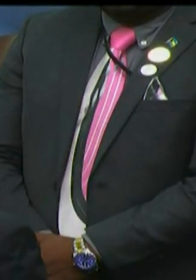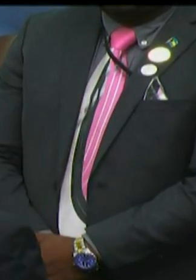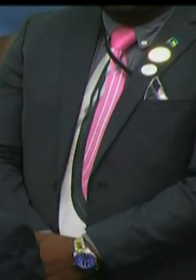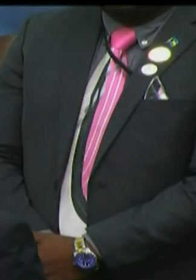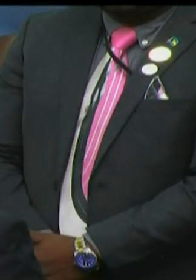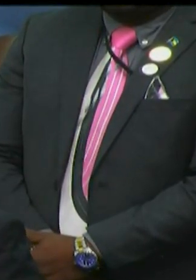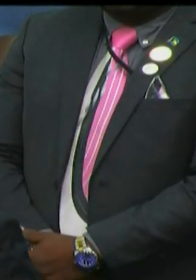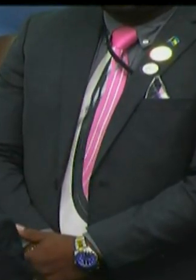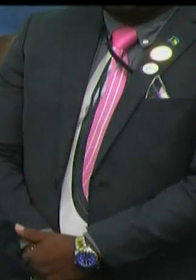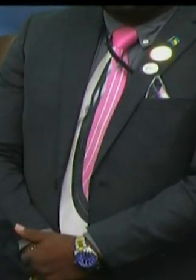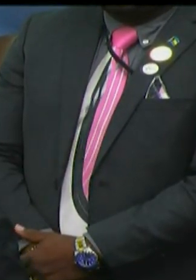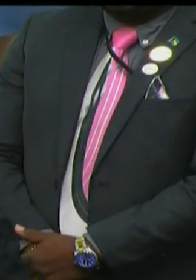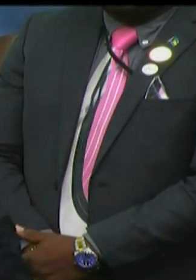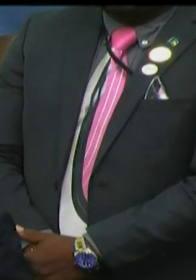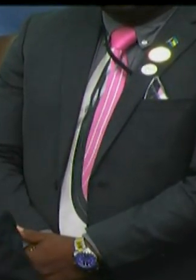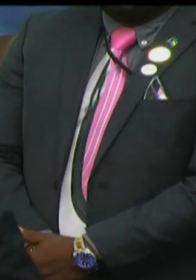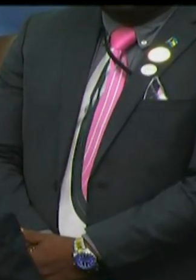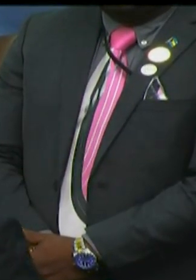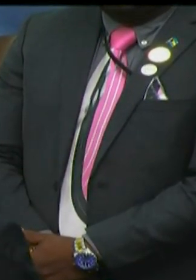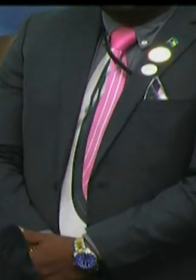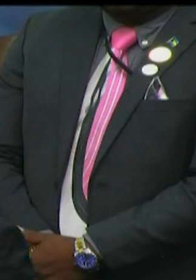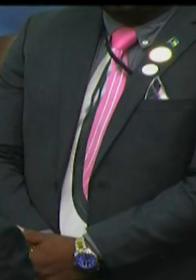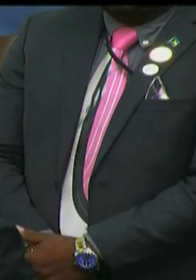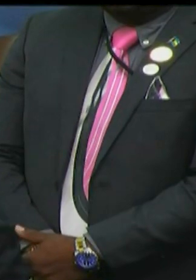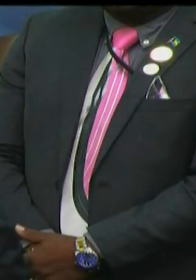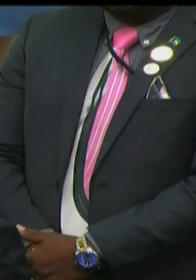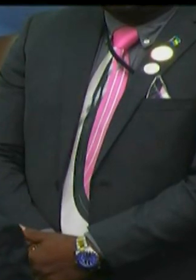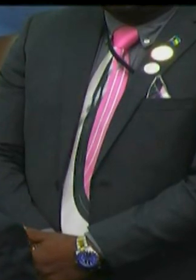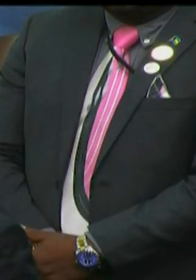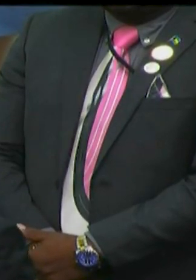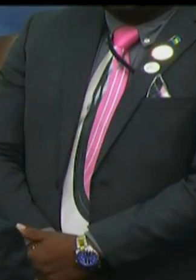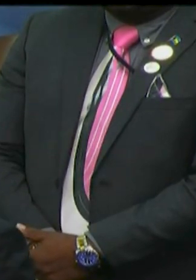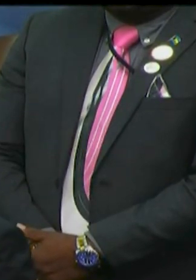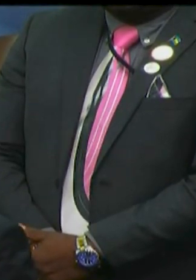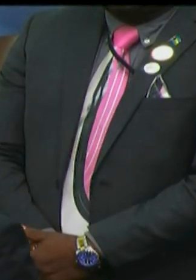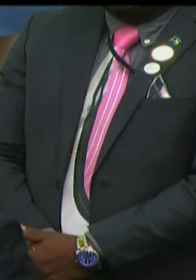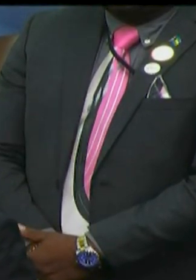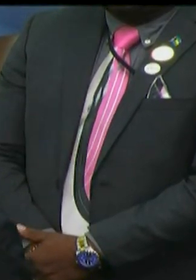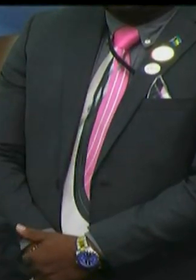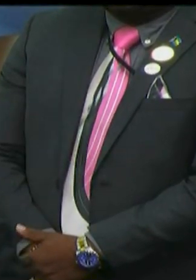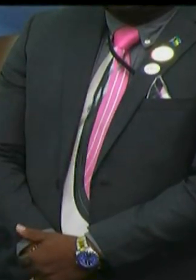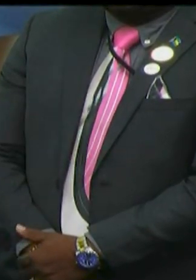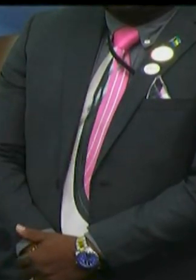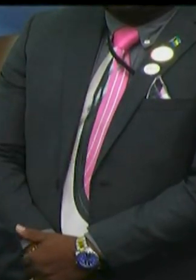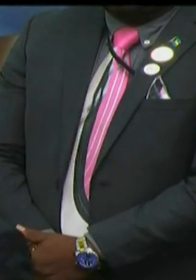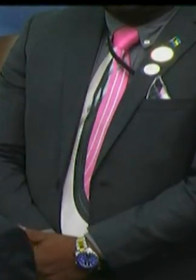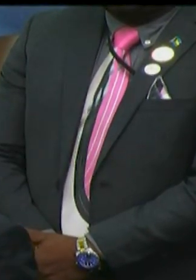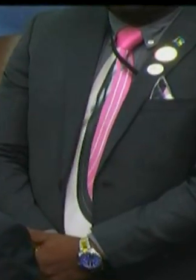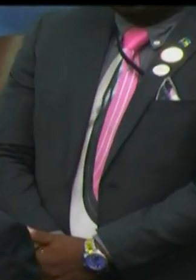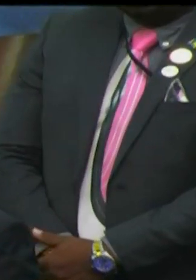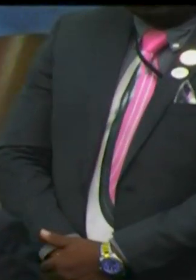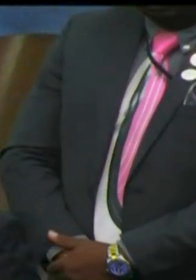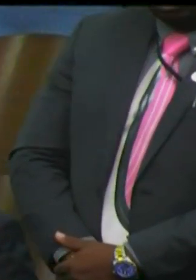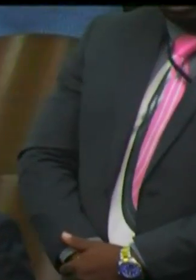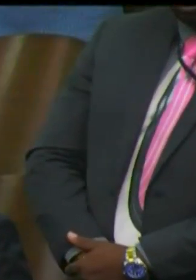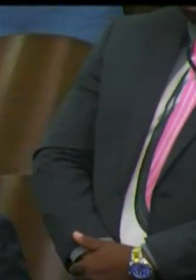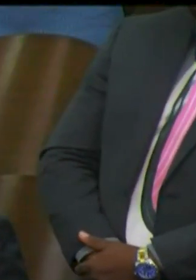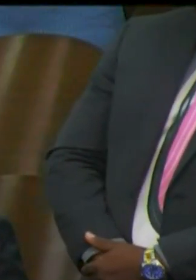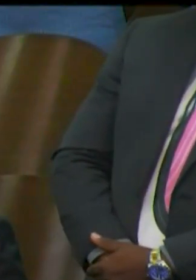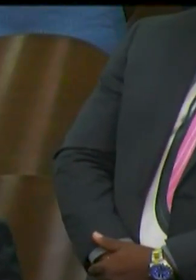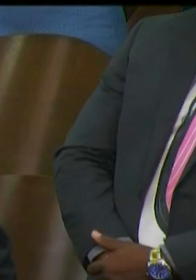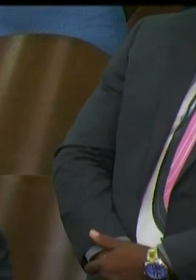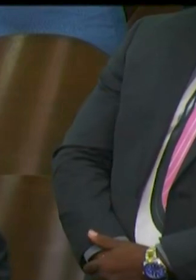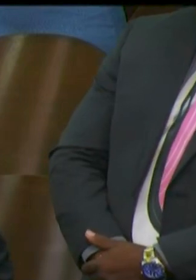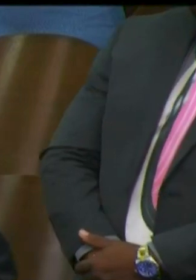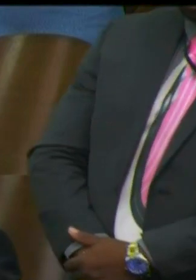death by dipping his coat in blood and reporting to their father that some wild animal must have killed him.